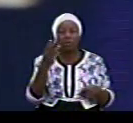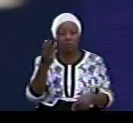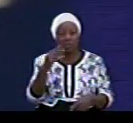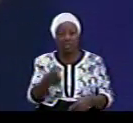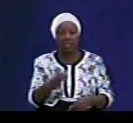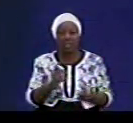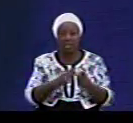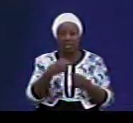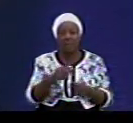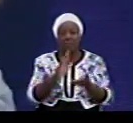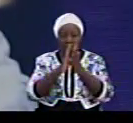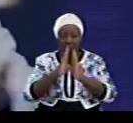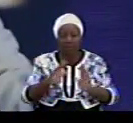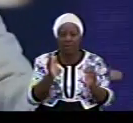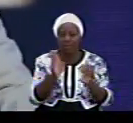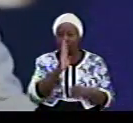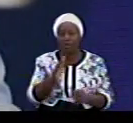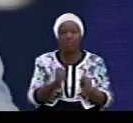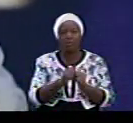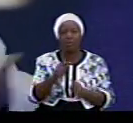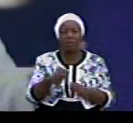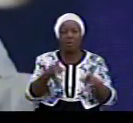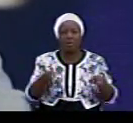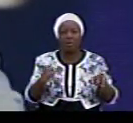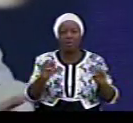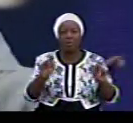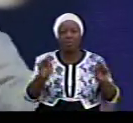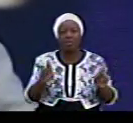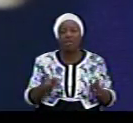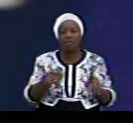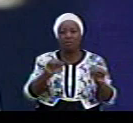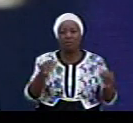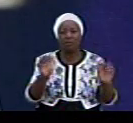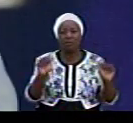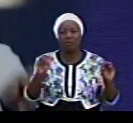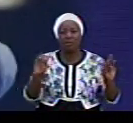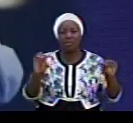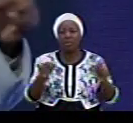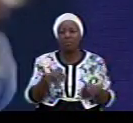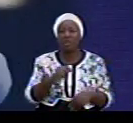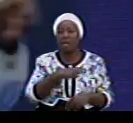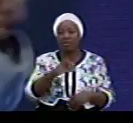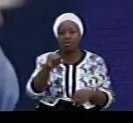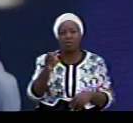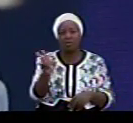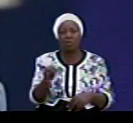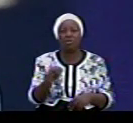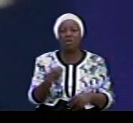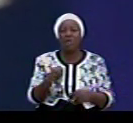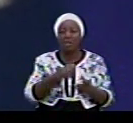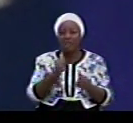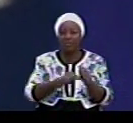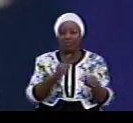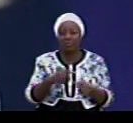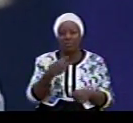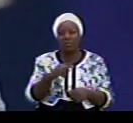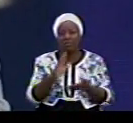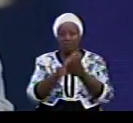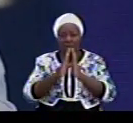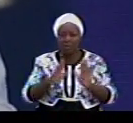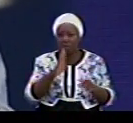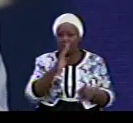you. Peter, James, John, everybody, peace be unto you. Without any